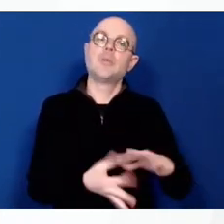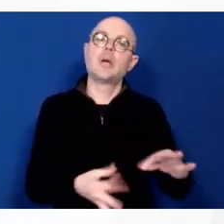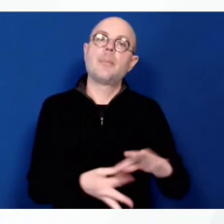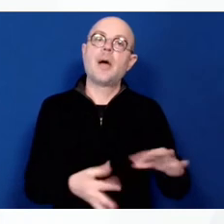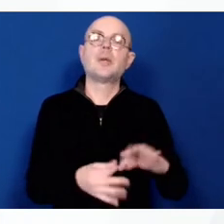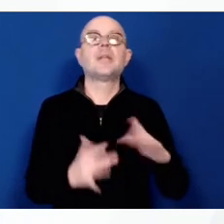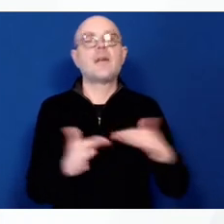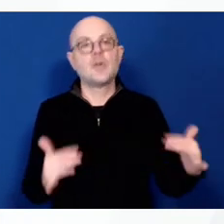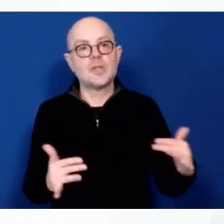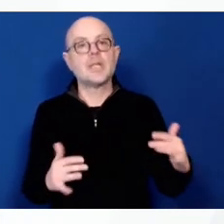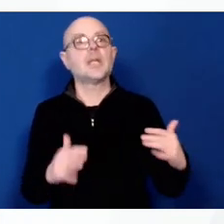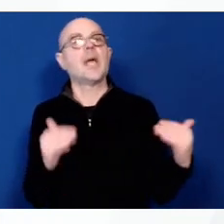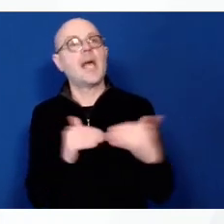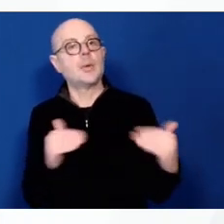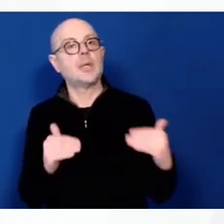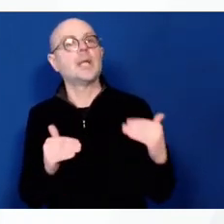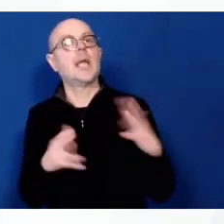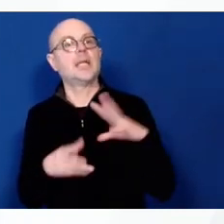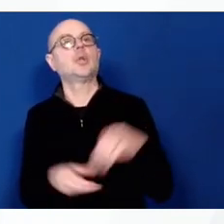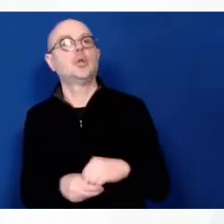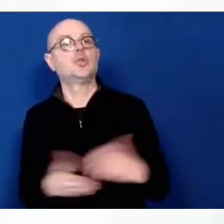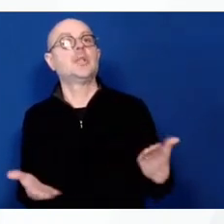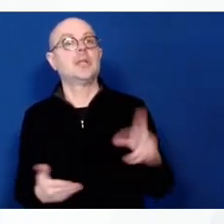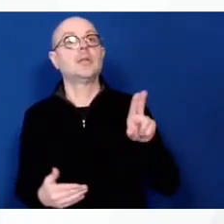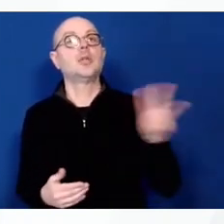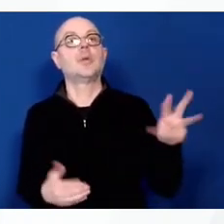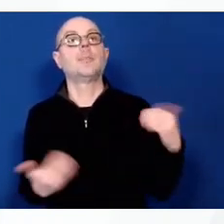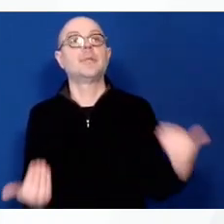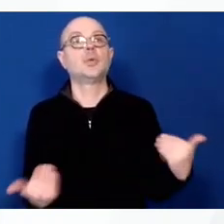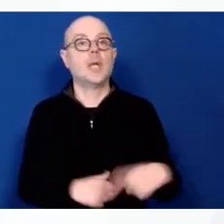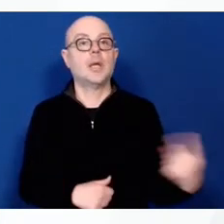at the UW today. Thank you.